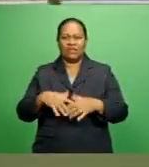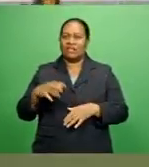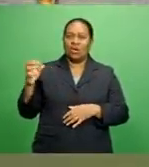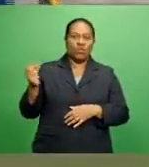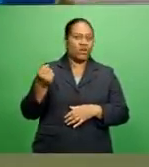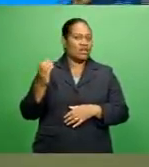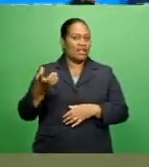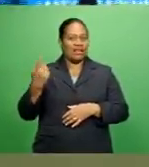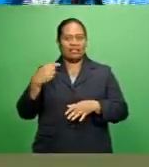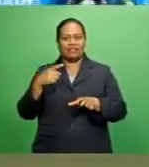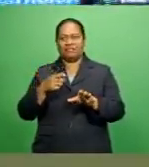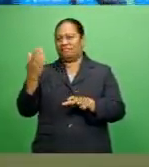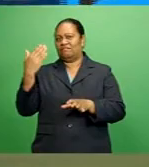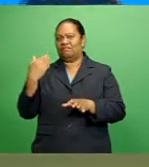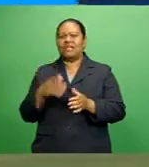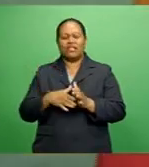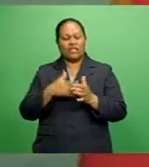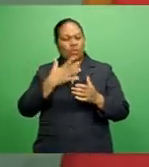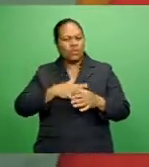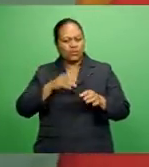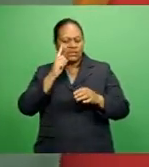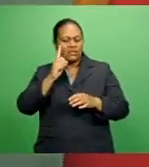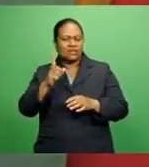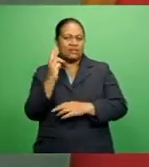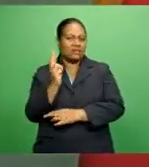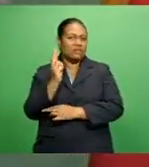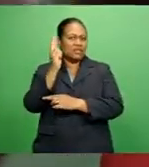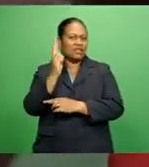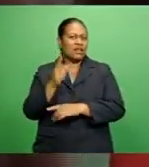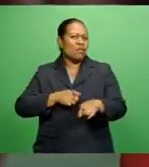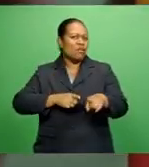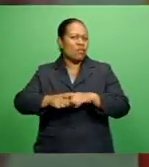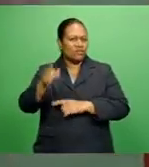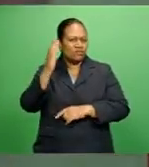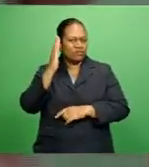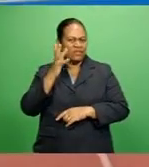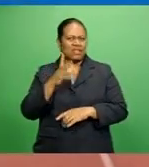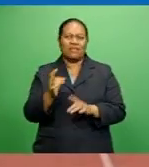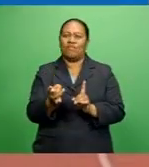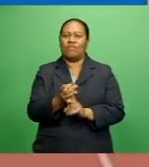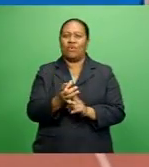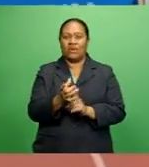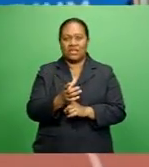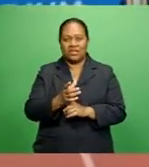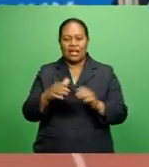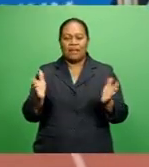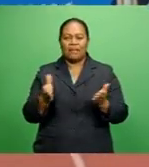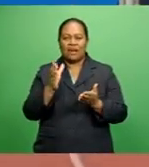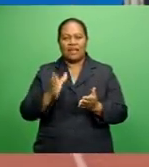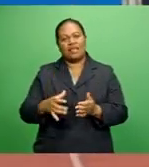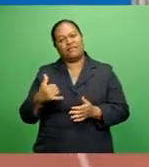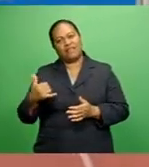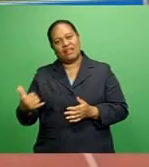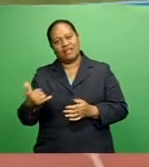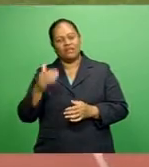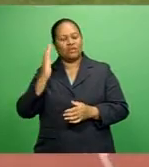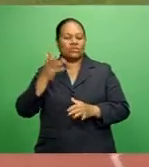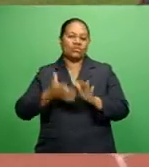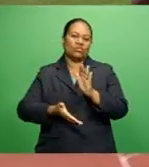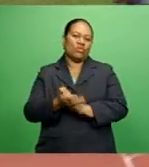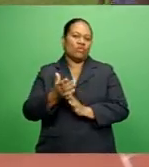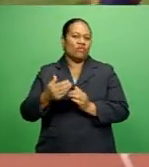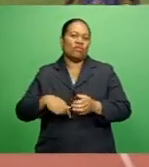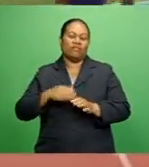for potential athletes to represent the school, given a majority of its key athletes have left the school for tertiary studies. Head of